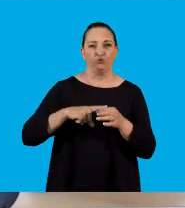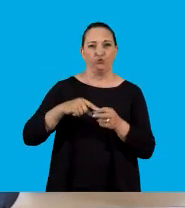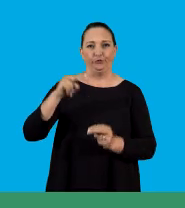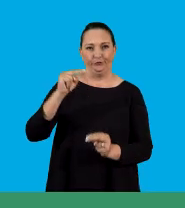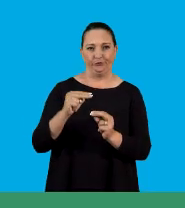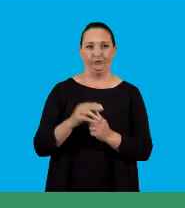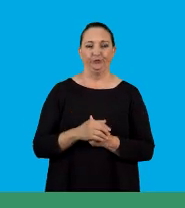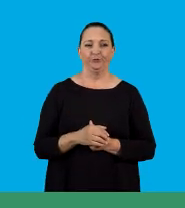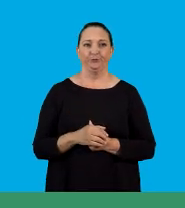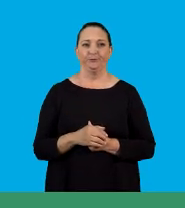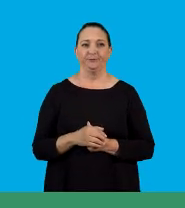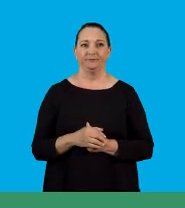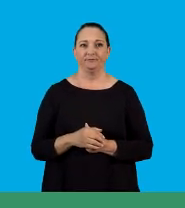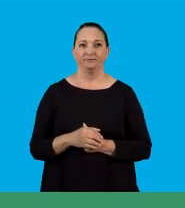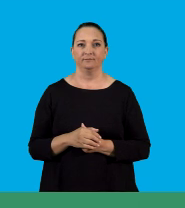So they